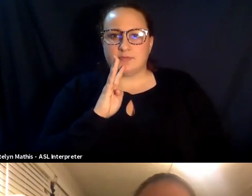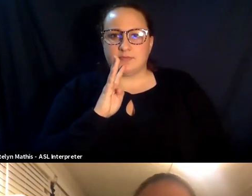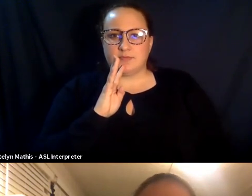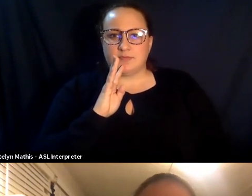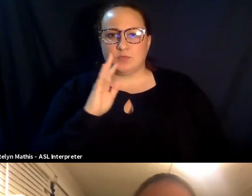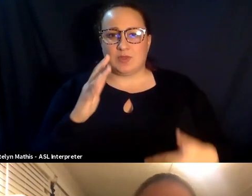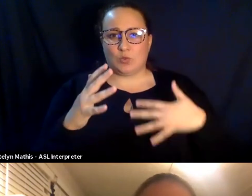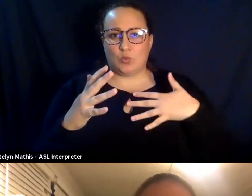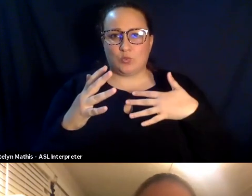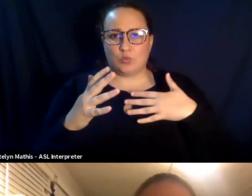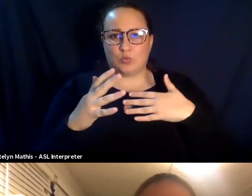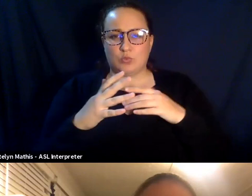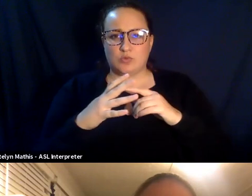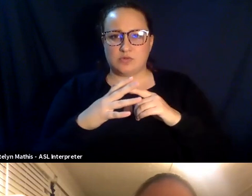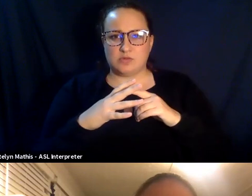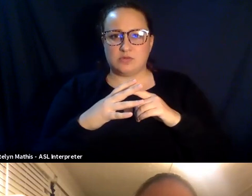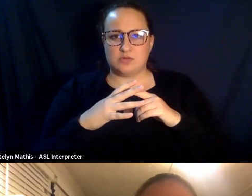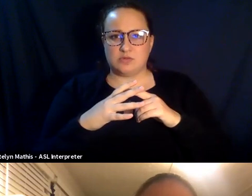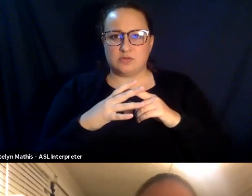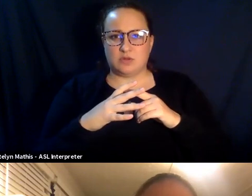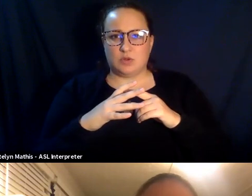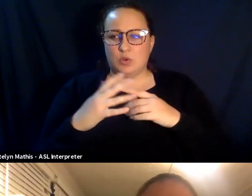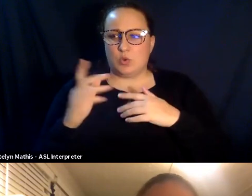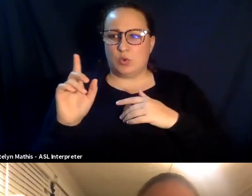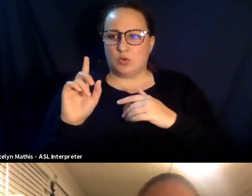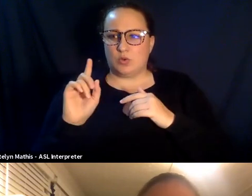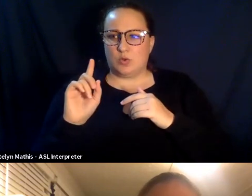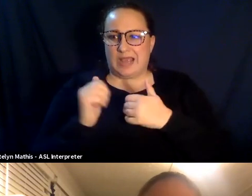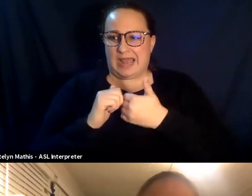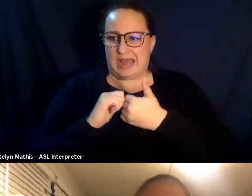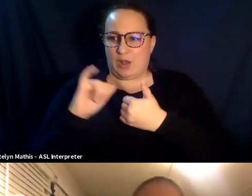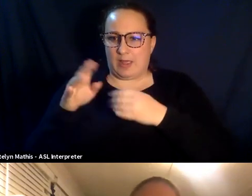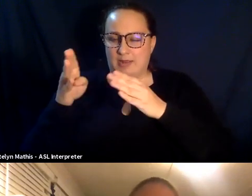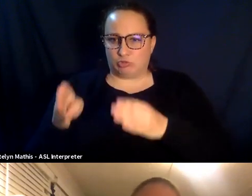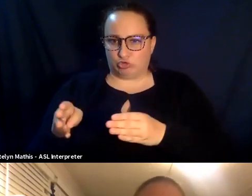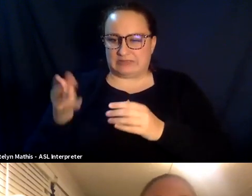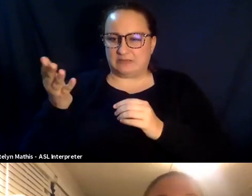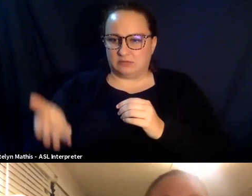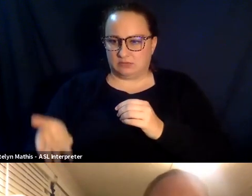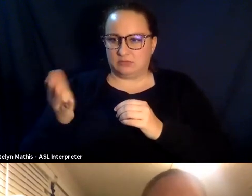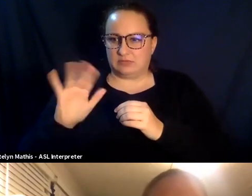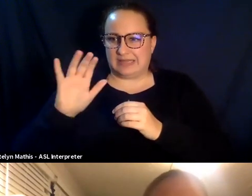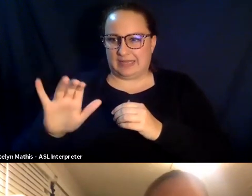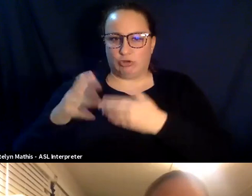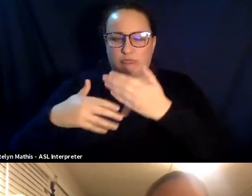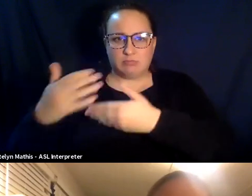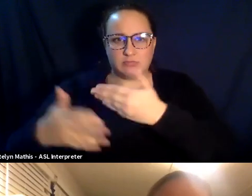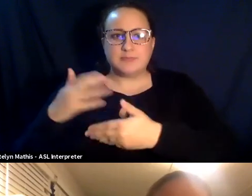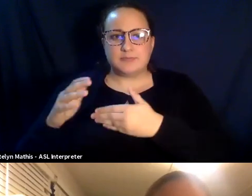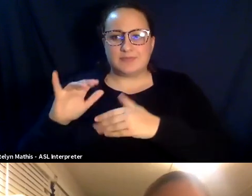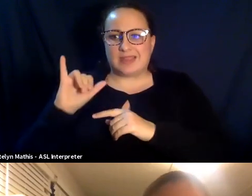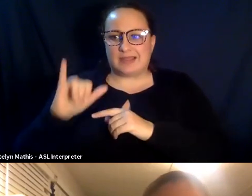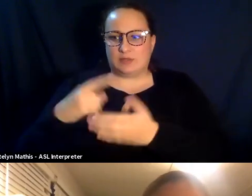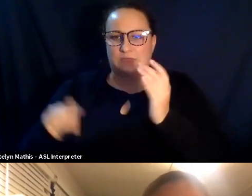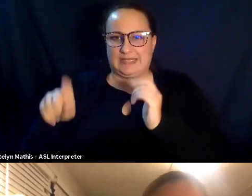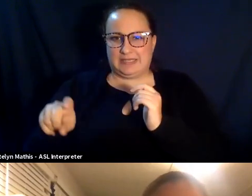wherever anyone is exactly where they're supposed to be. So I'm going to start by there. How I know if they need additional